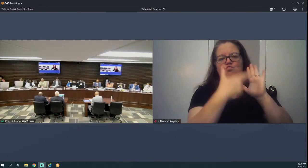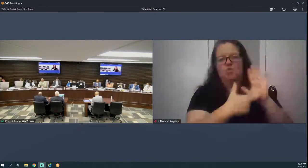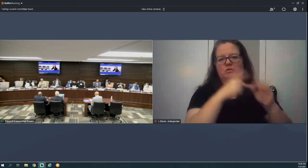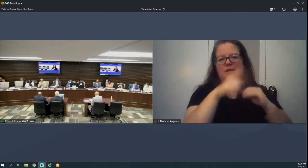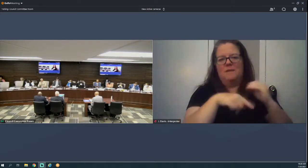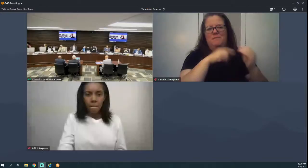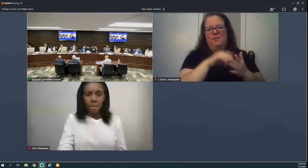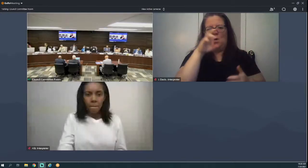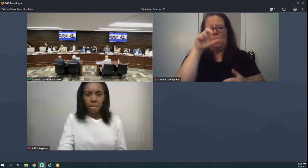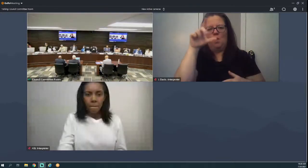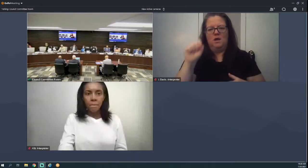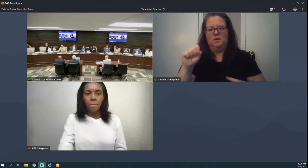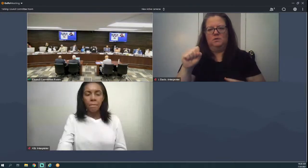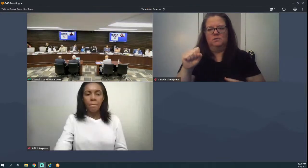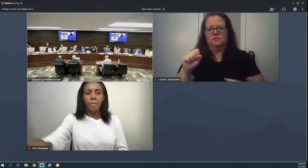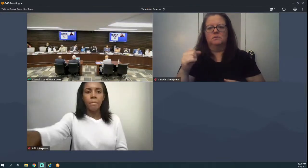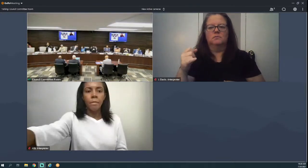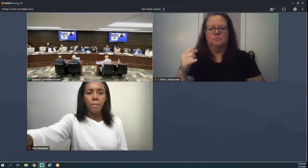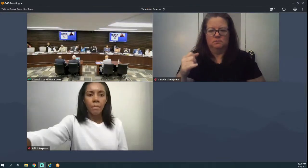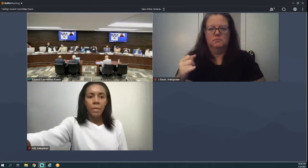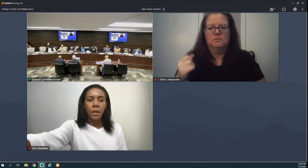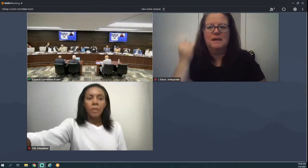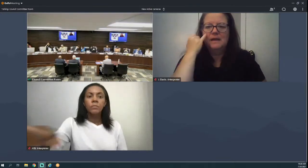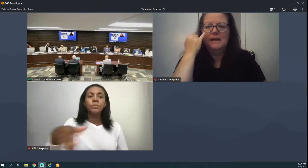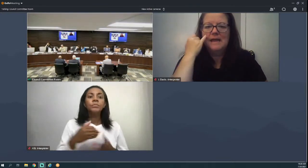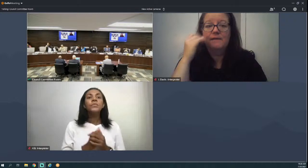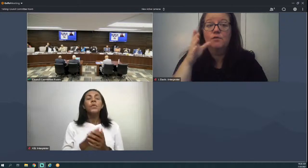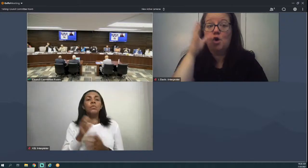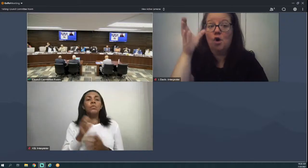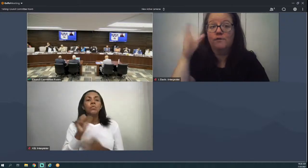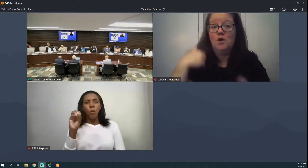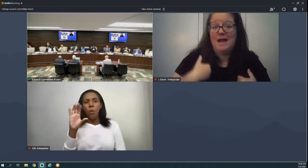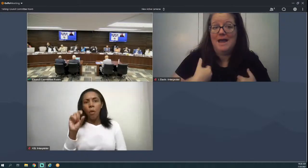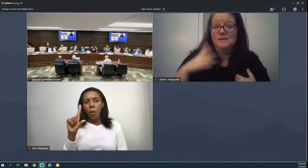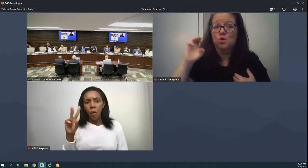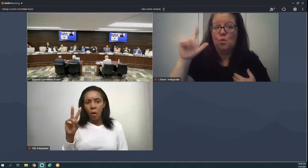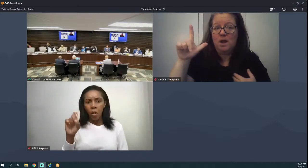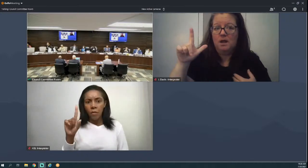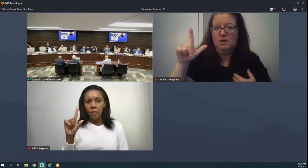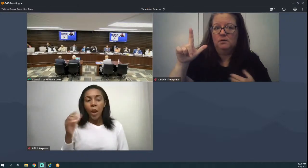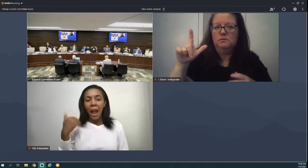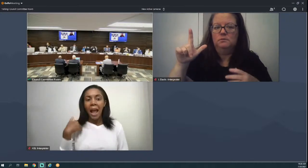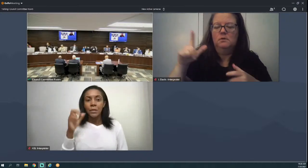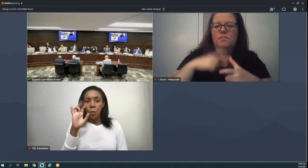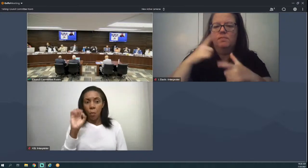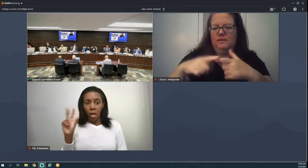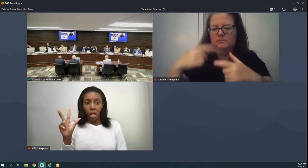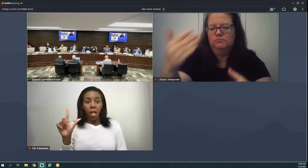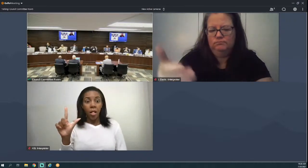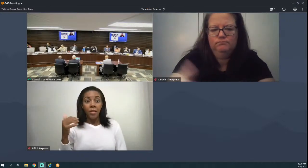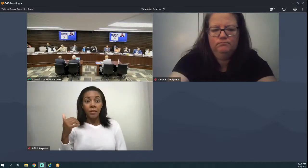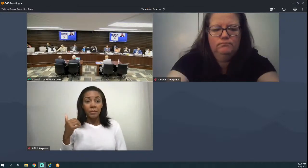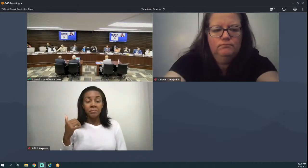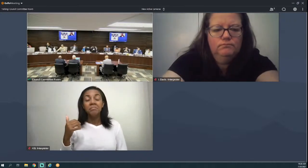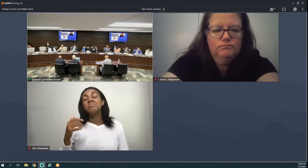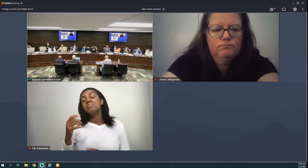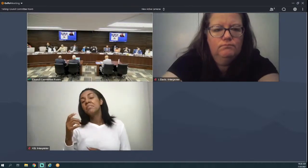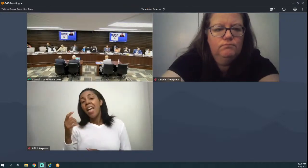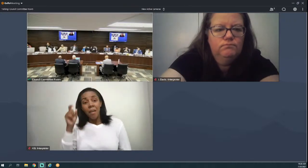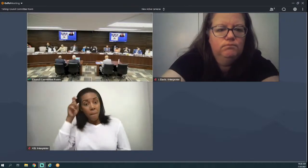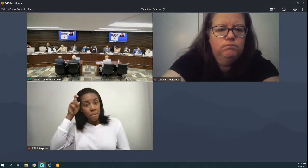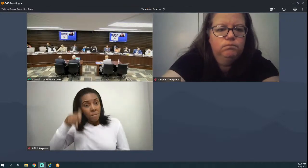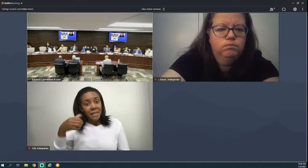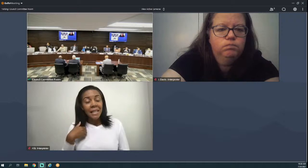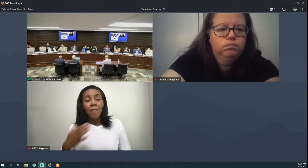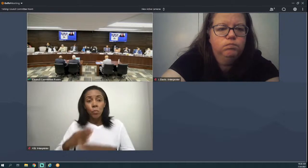let's say Collierville has a well. They have one well, as I understand it. They have to have their own wellhead